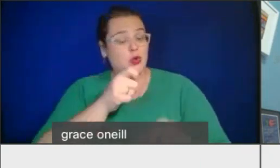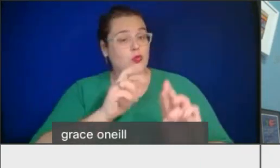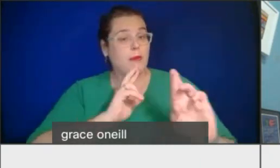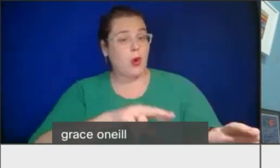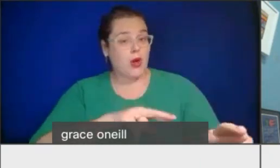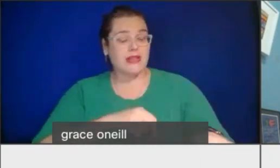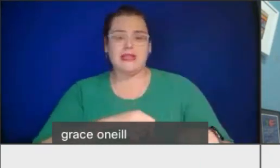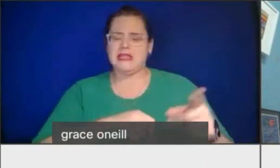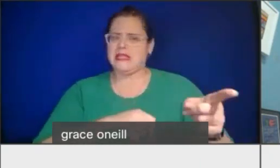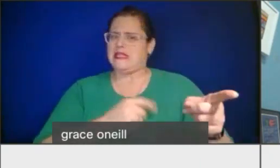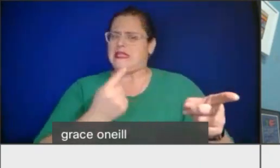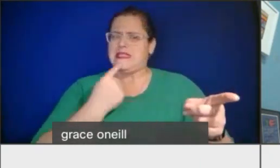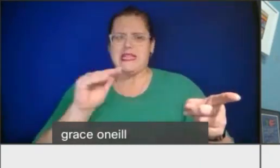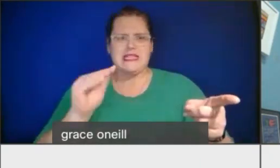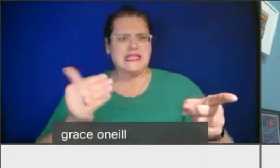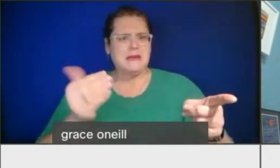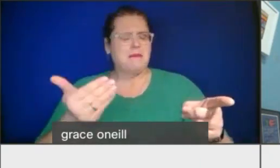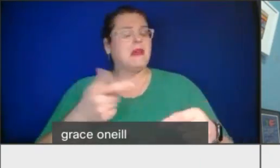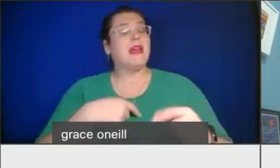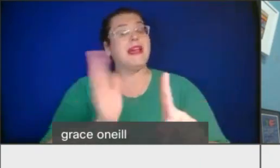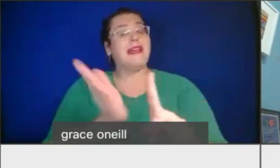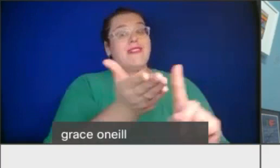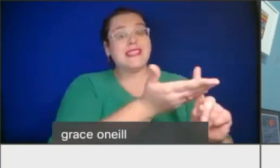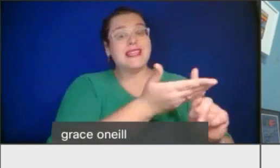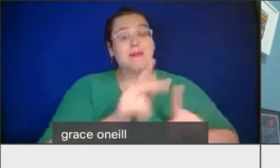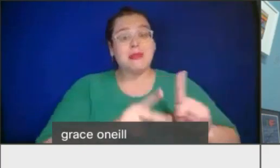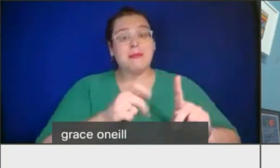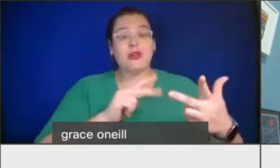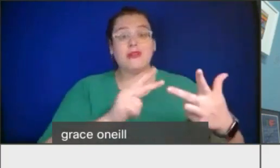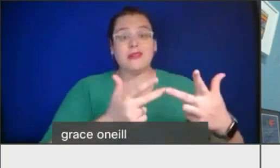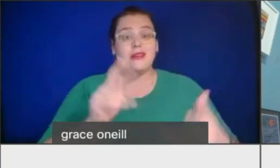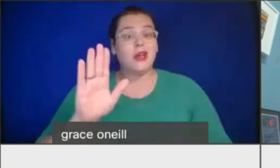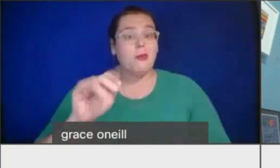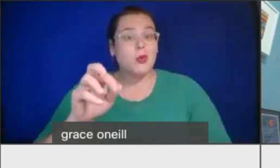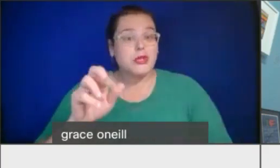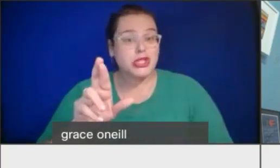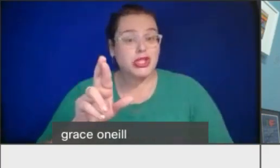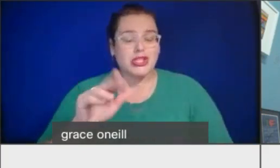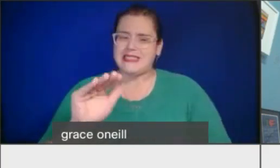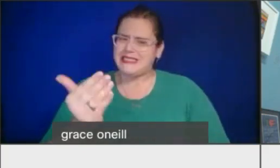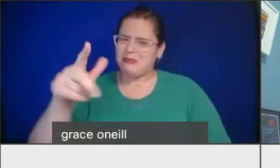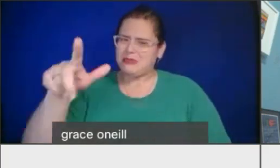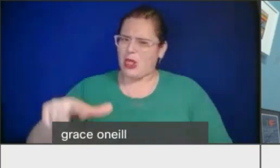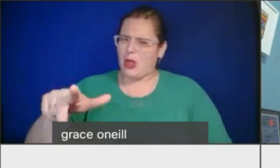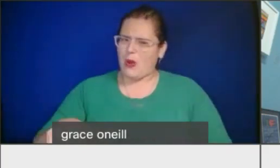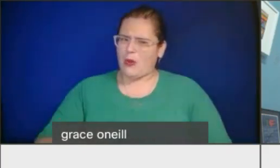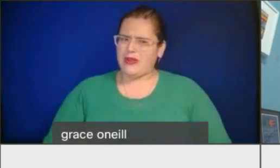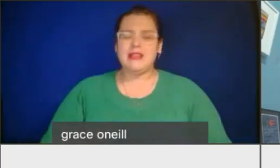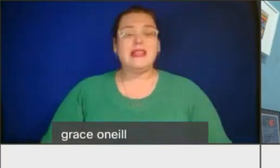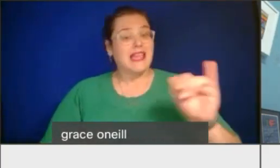numbers on getting people boosters. People were reporting the same thing, though, about really high infection